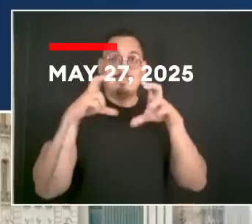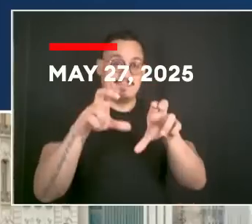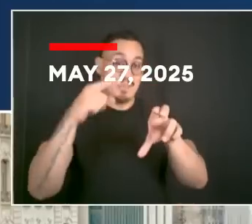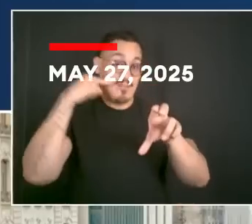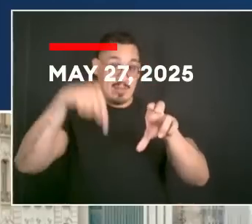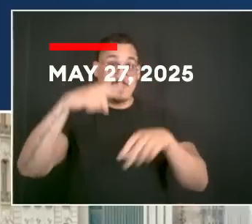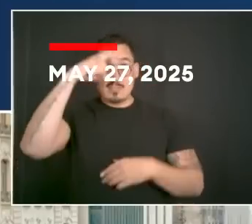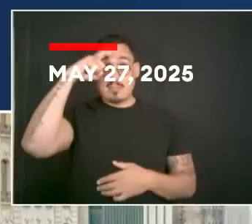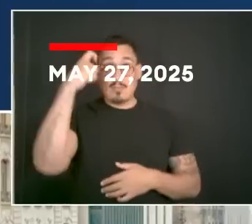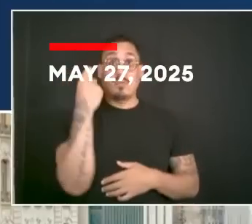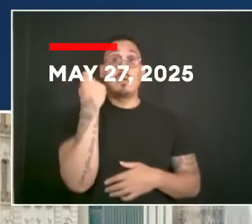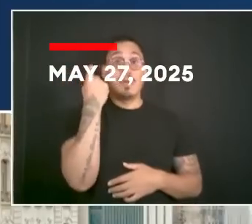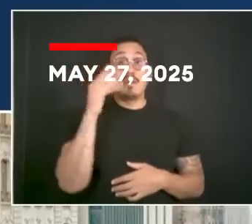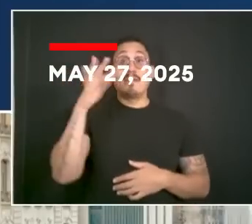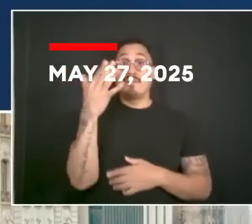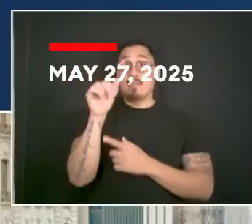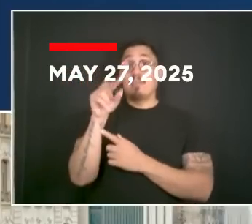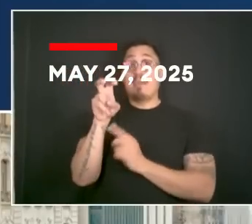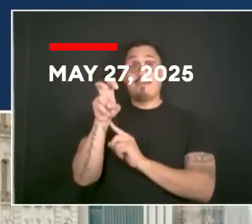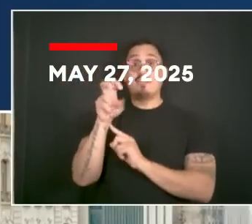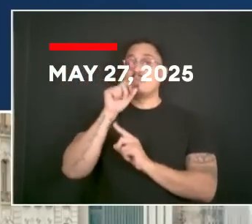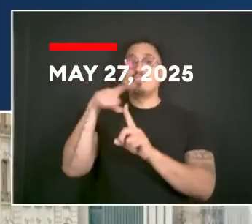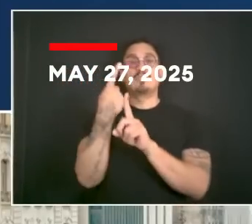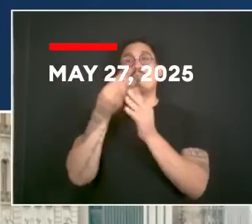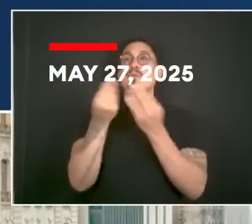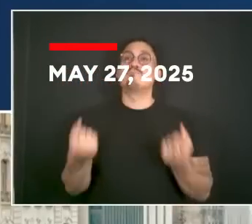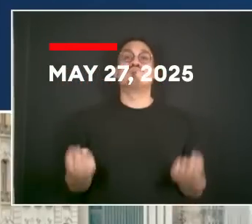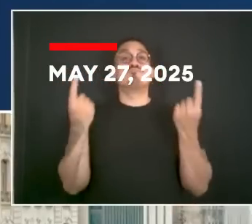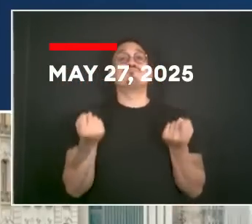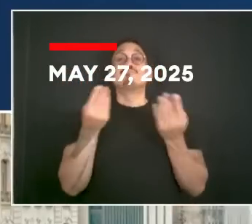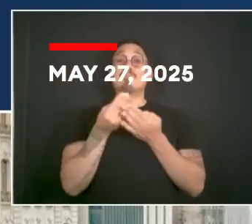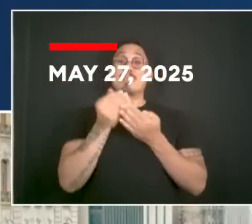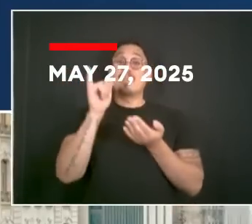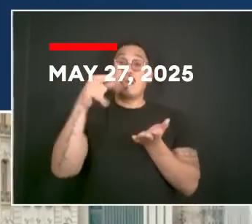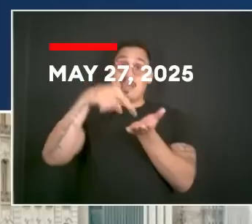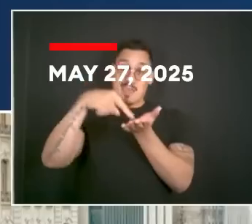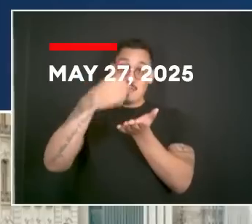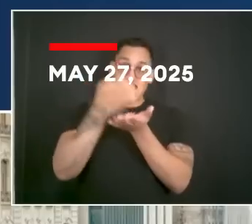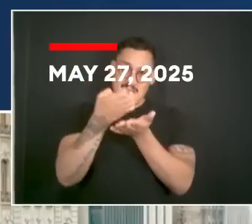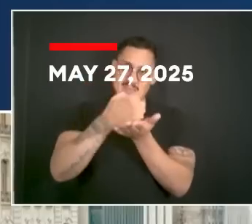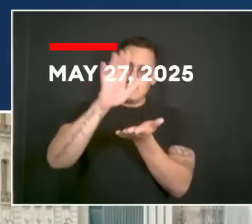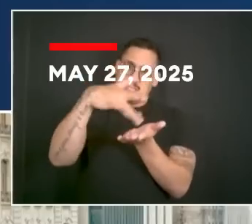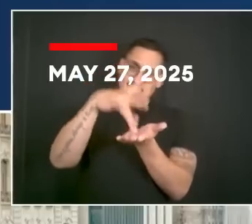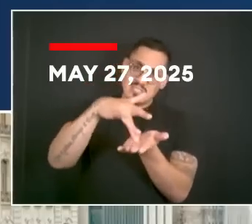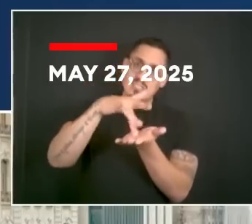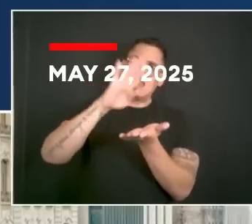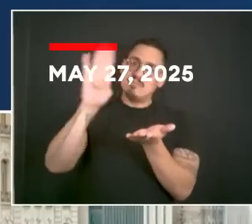is more than a place where people spend money. They are the economic engine for the outer borough as well. Billions of